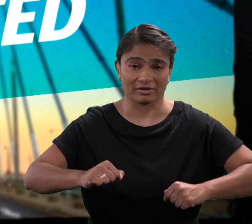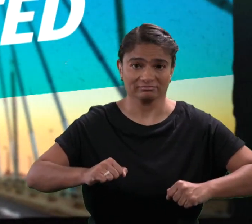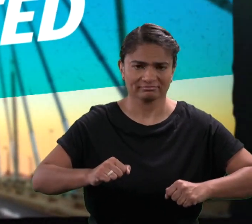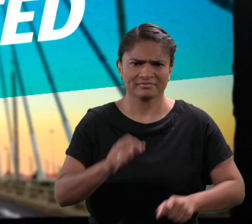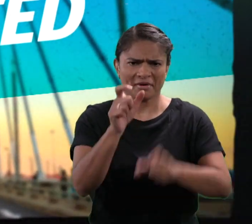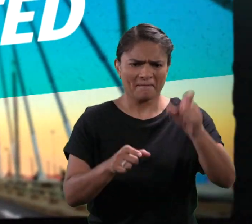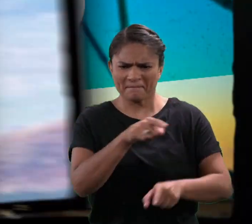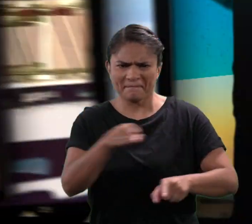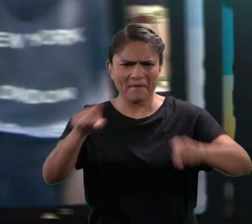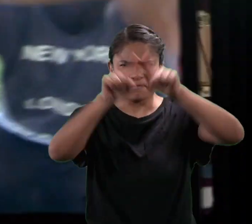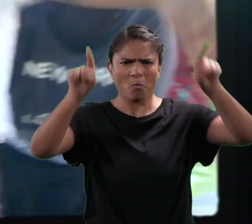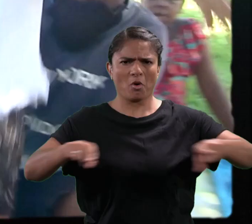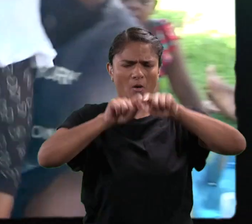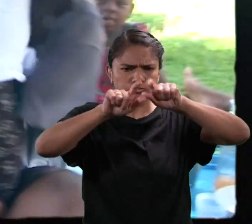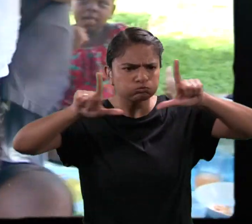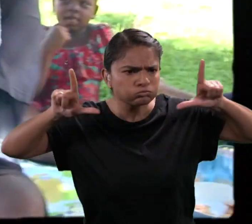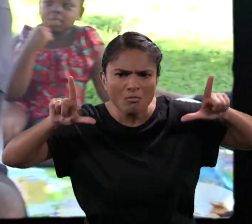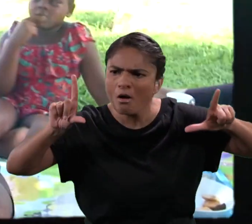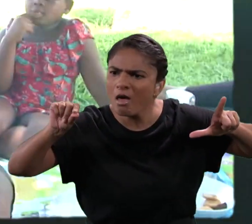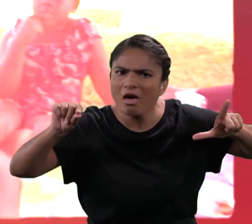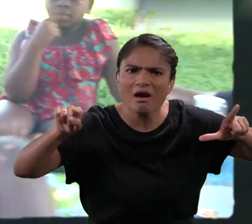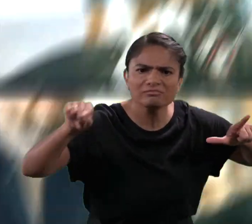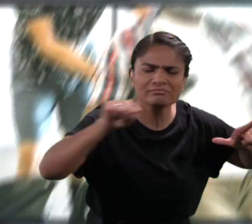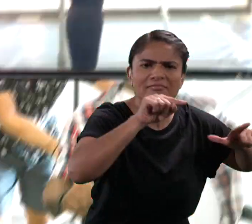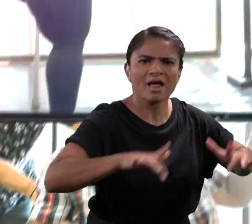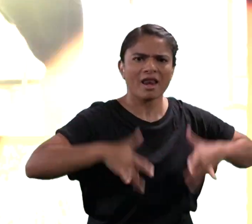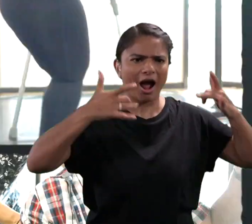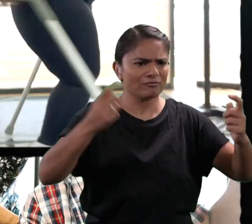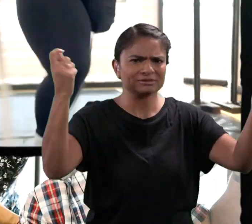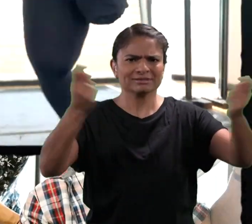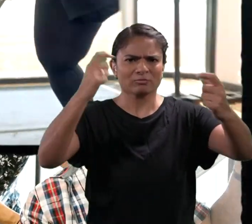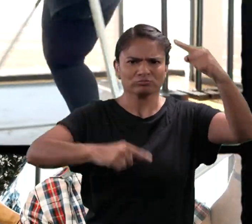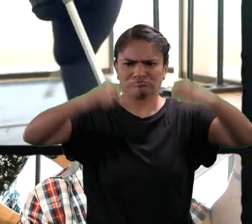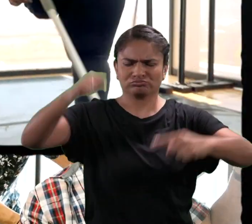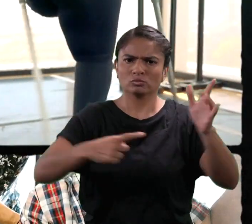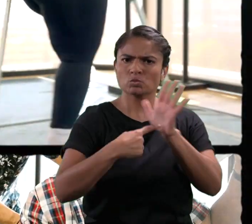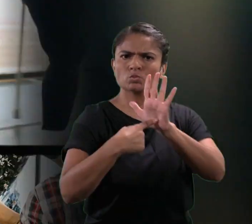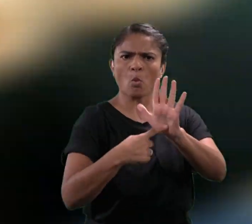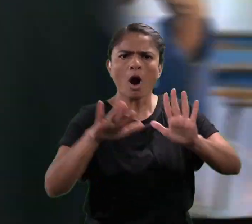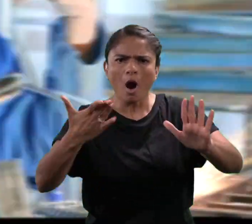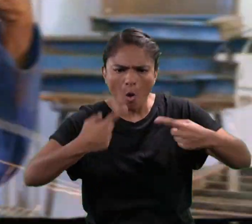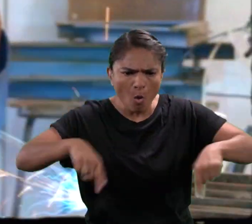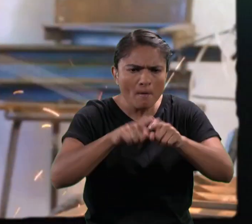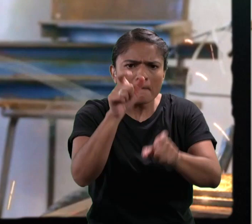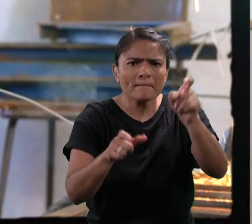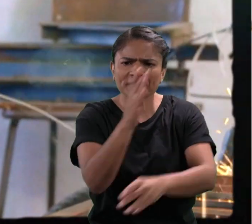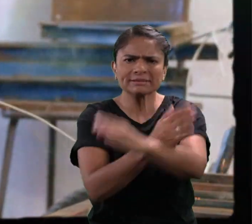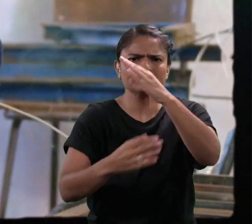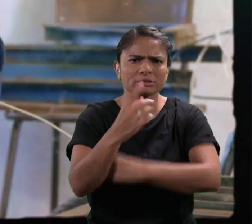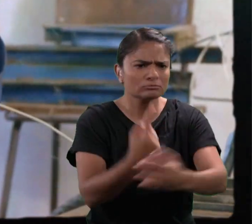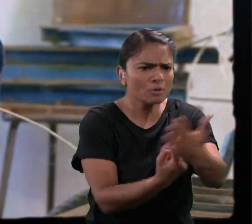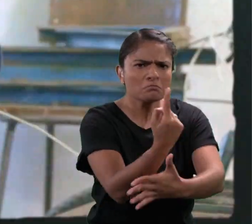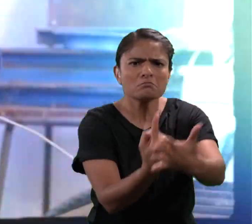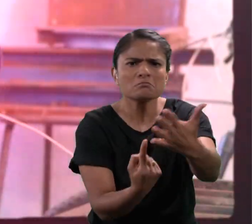Activated, your window into an extraordinary world lived by many yet celebrated by few. We showcase how to rally for persons